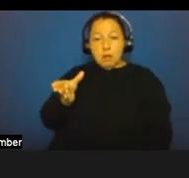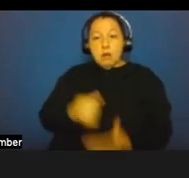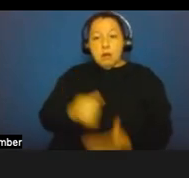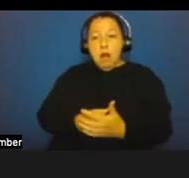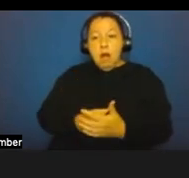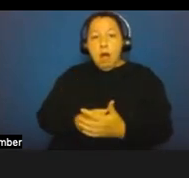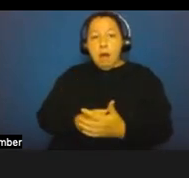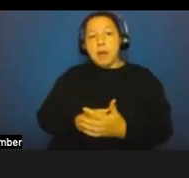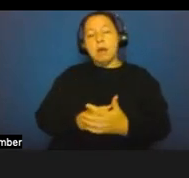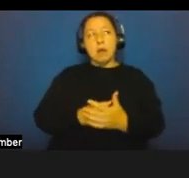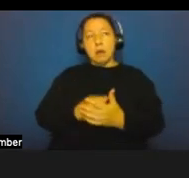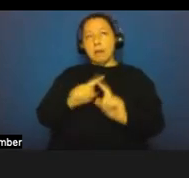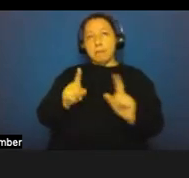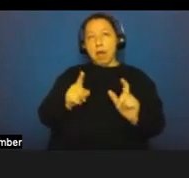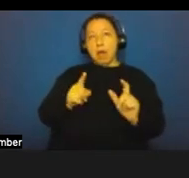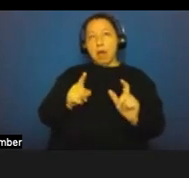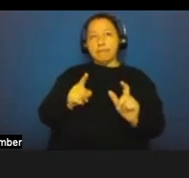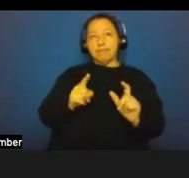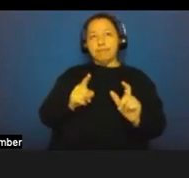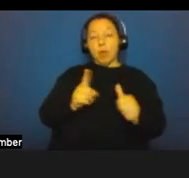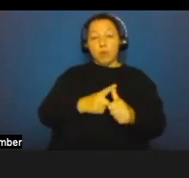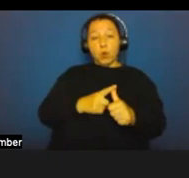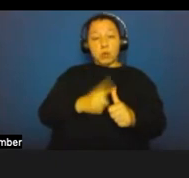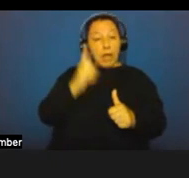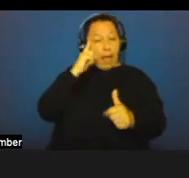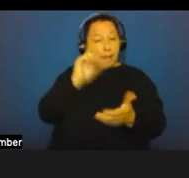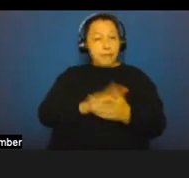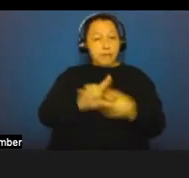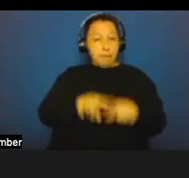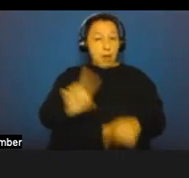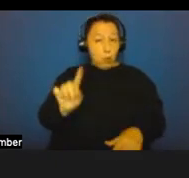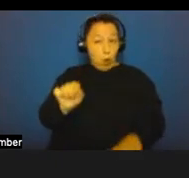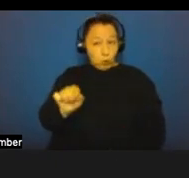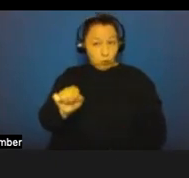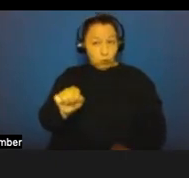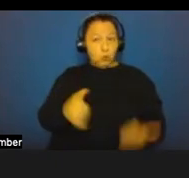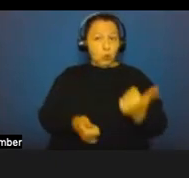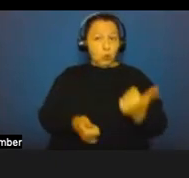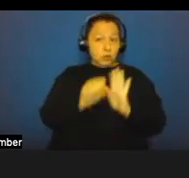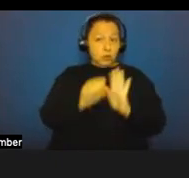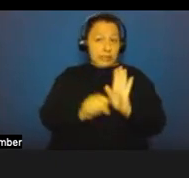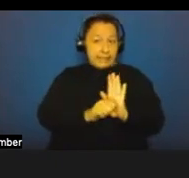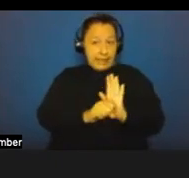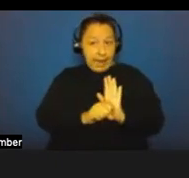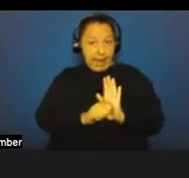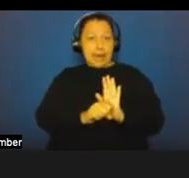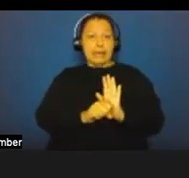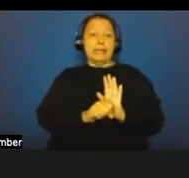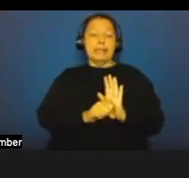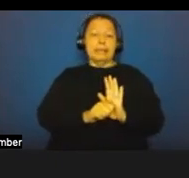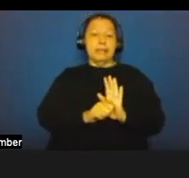one, I think, depending on where you are located and what state you're in, and making sure that you